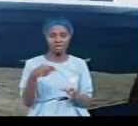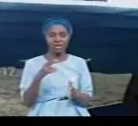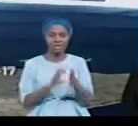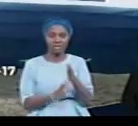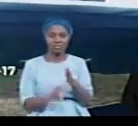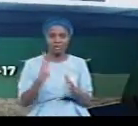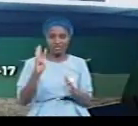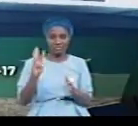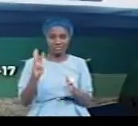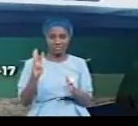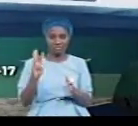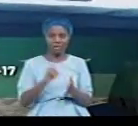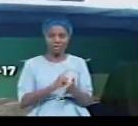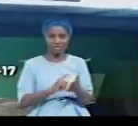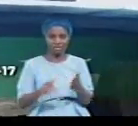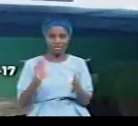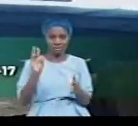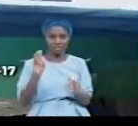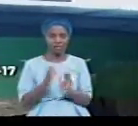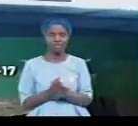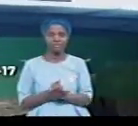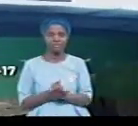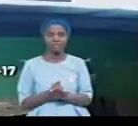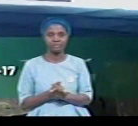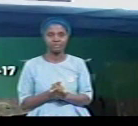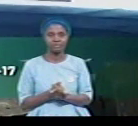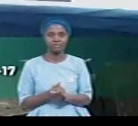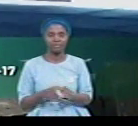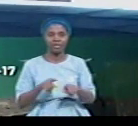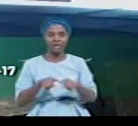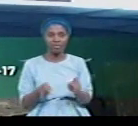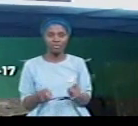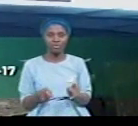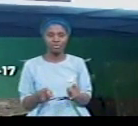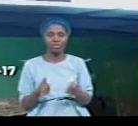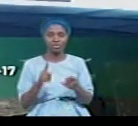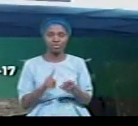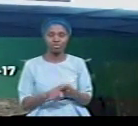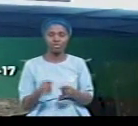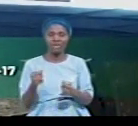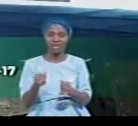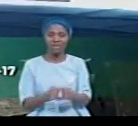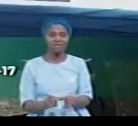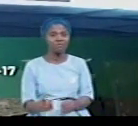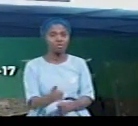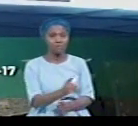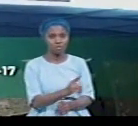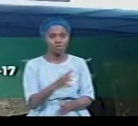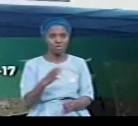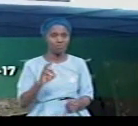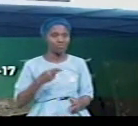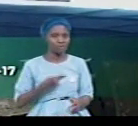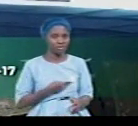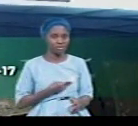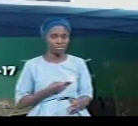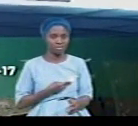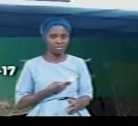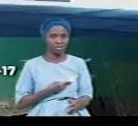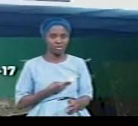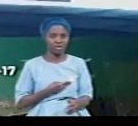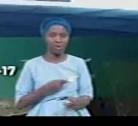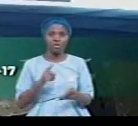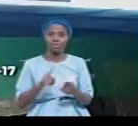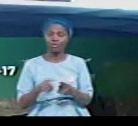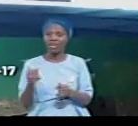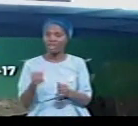from verse 7, but unto every one of us, unto